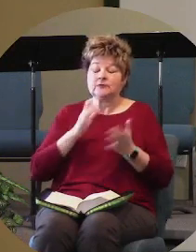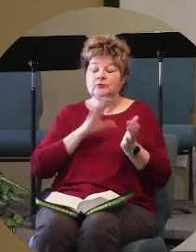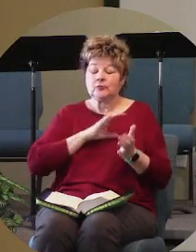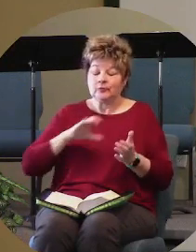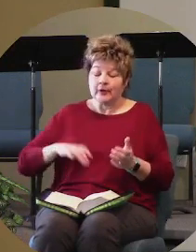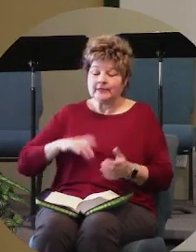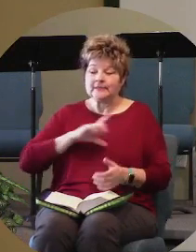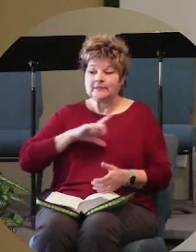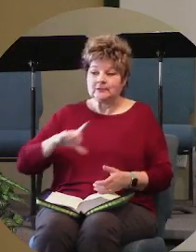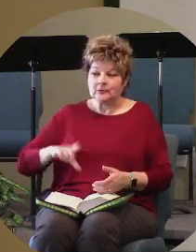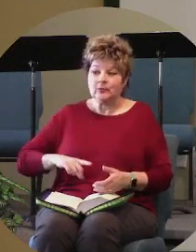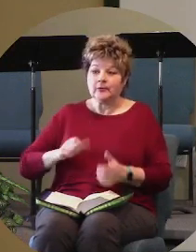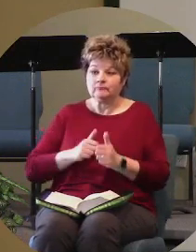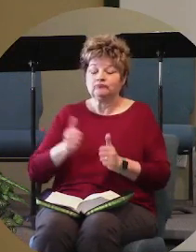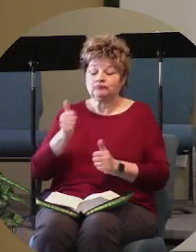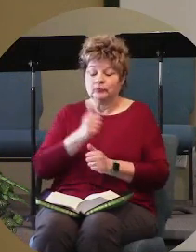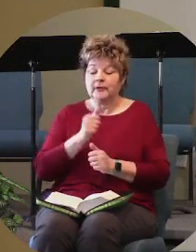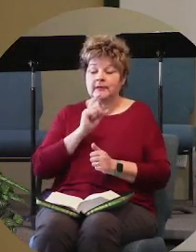is a believer.